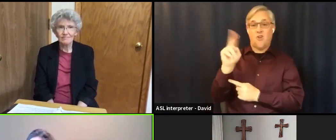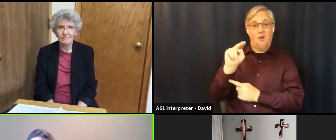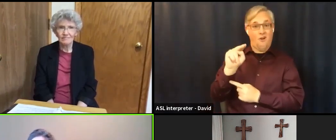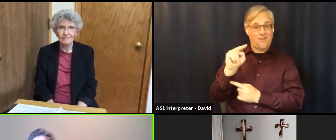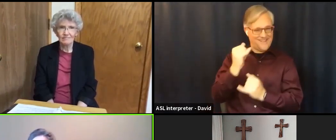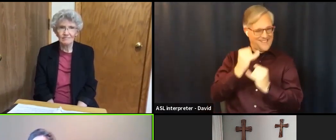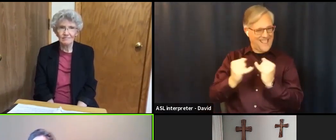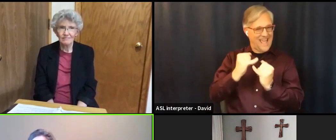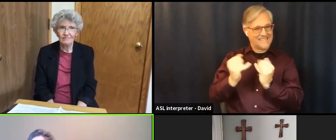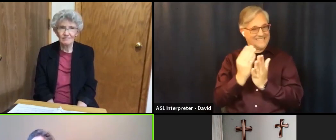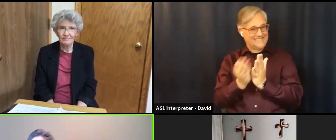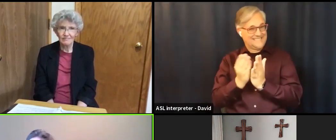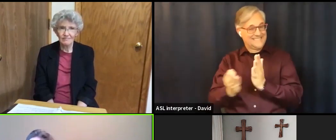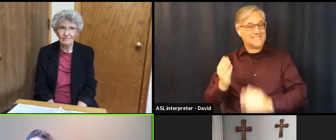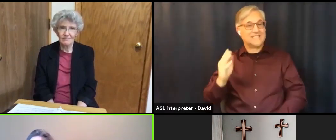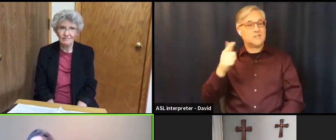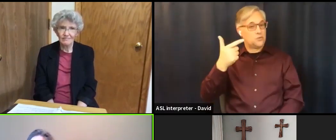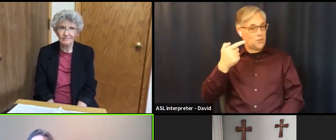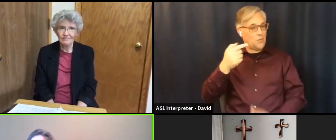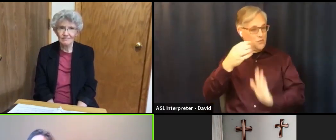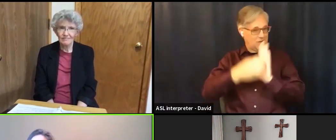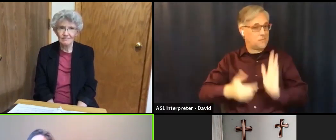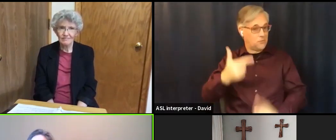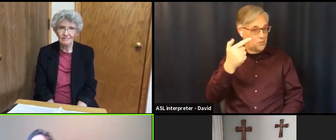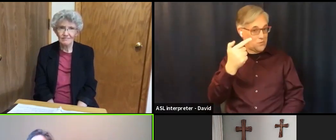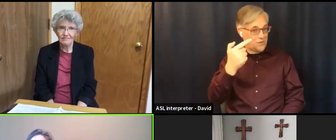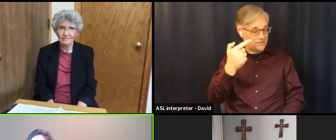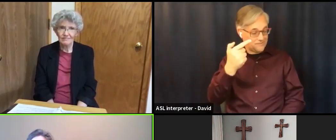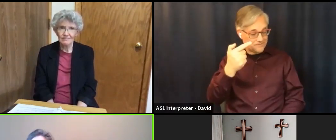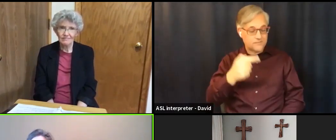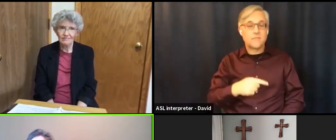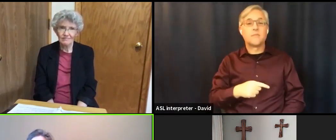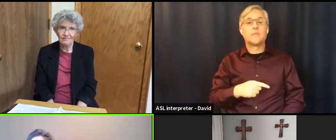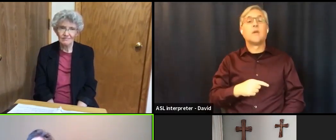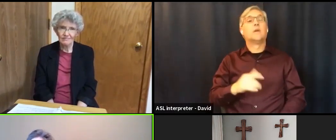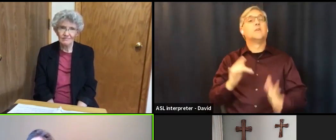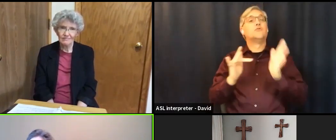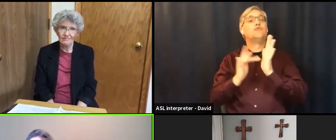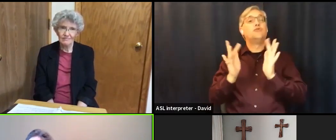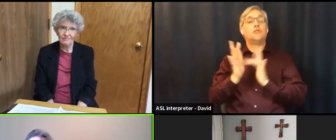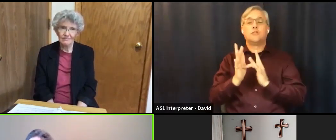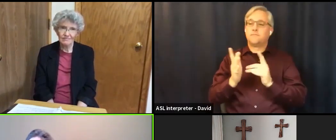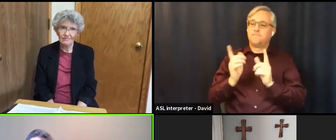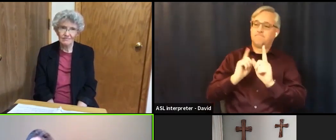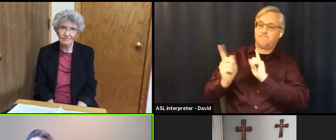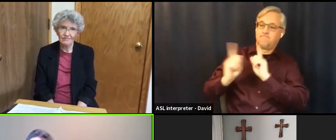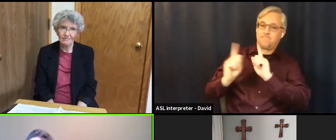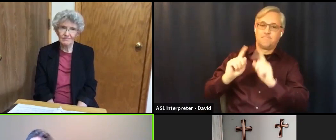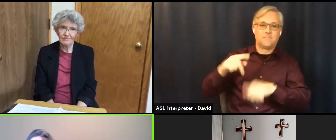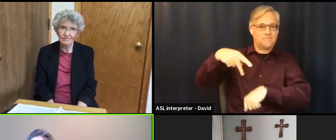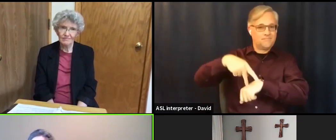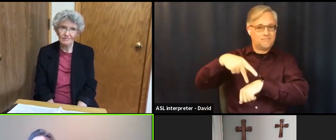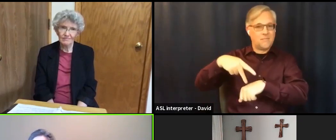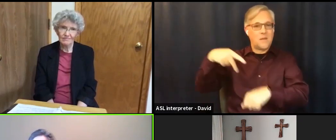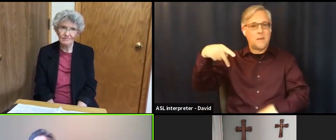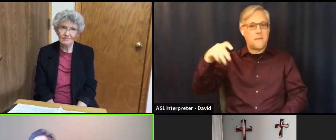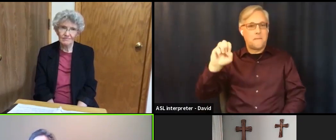part of chapter 21 when Jesus is in conversation with Peter.